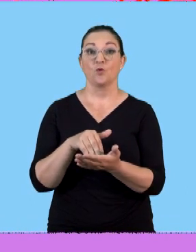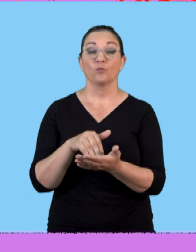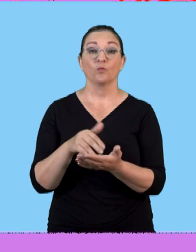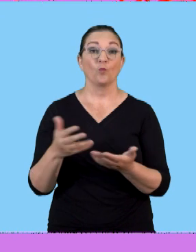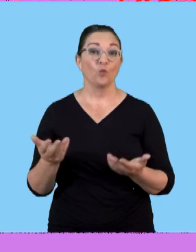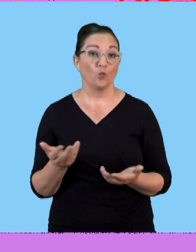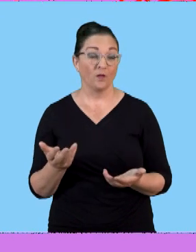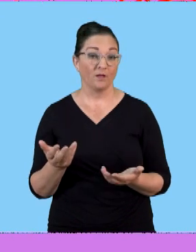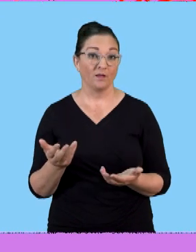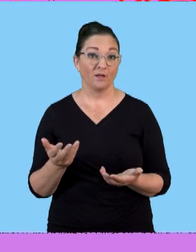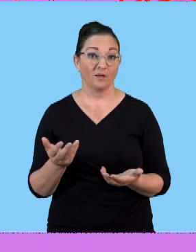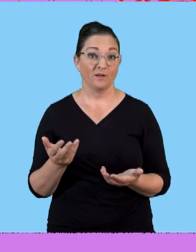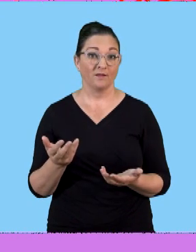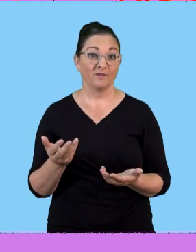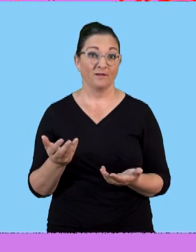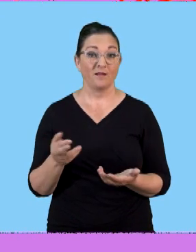will be on a